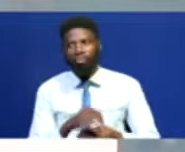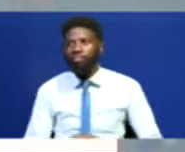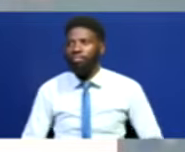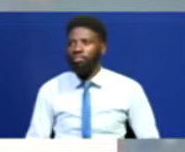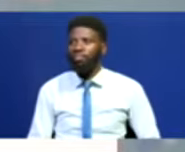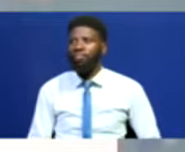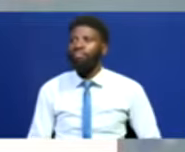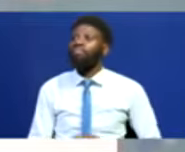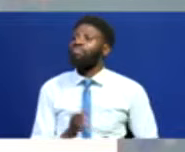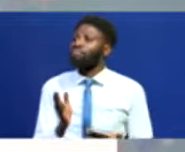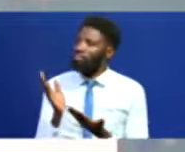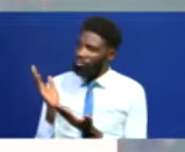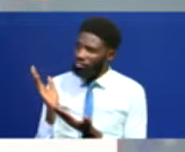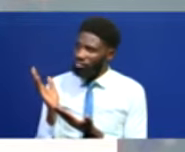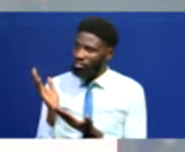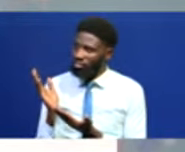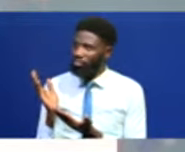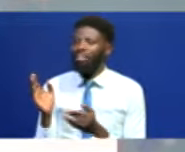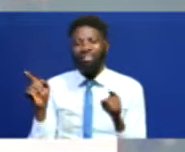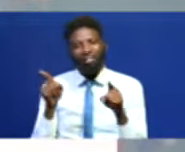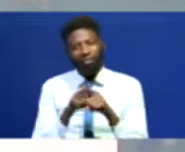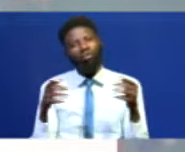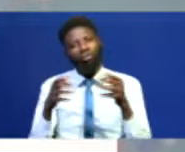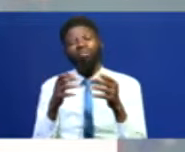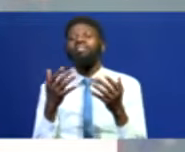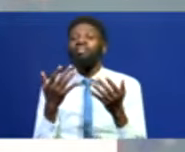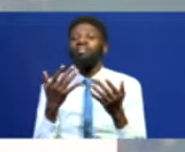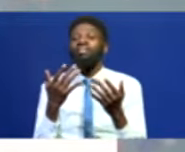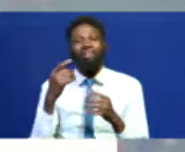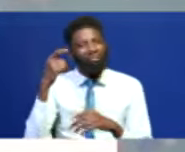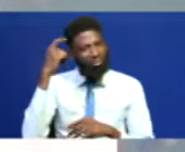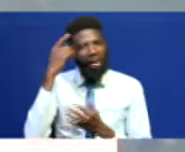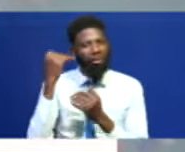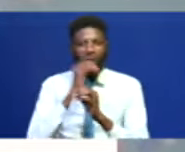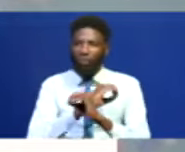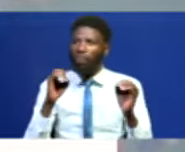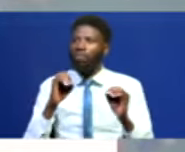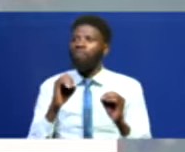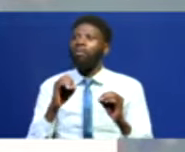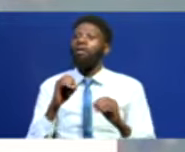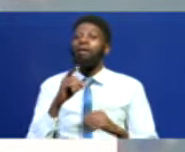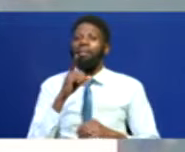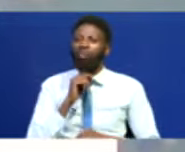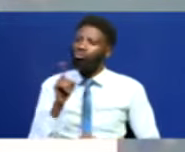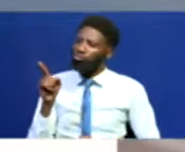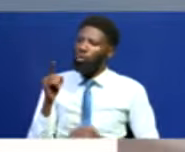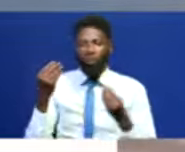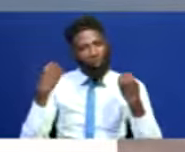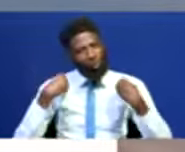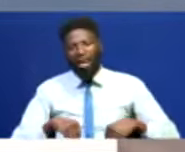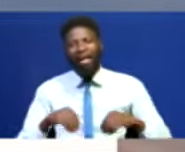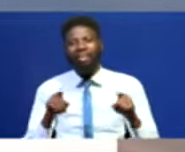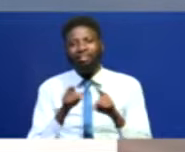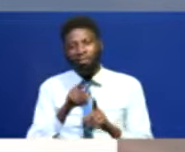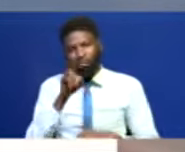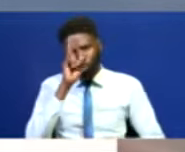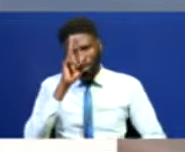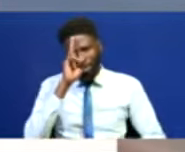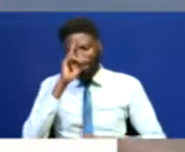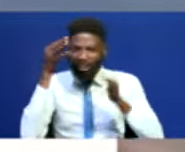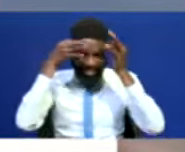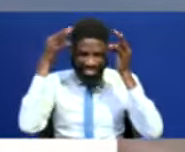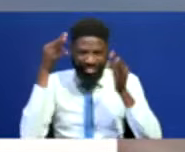Moving on, but not far away from the unexpected, one man in traffic officer uniform allegedly took the liberty of